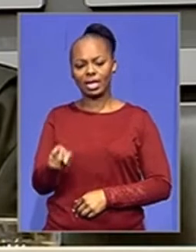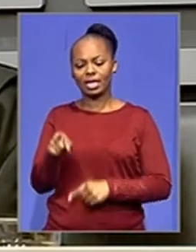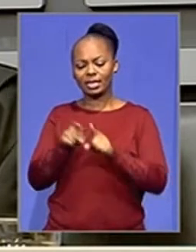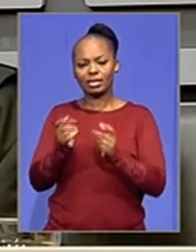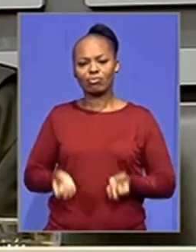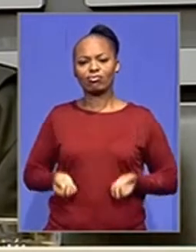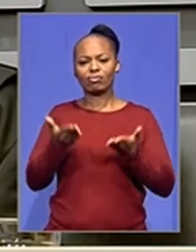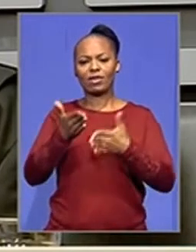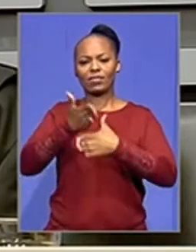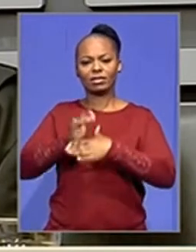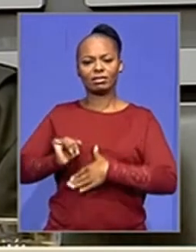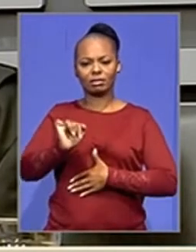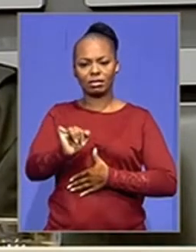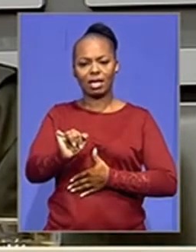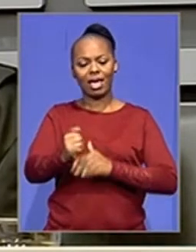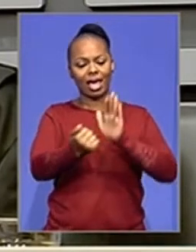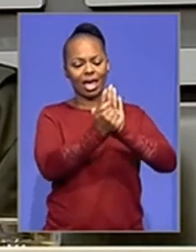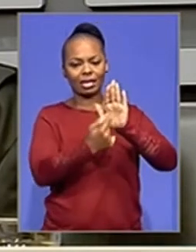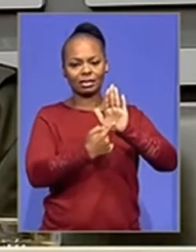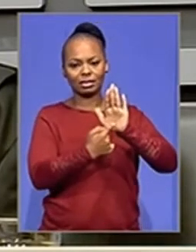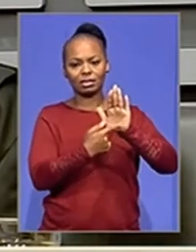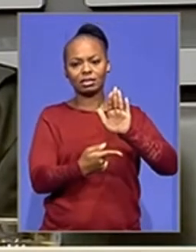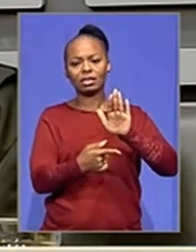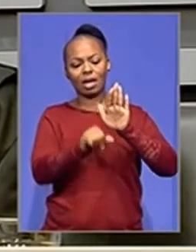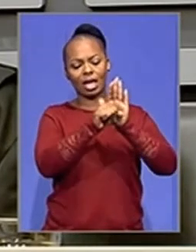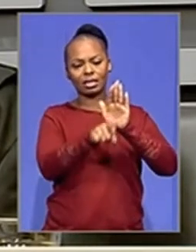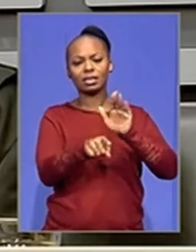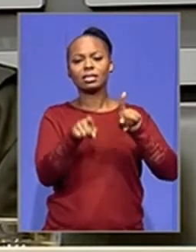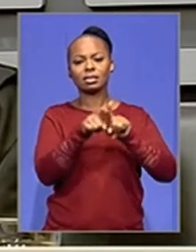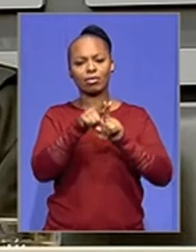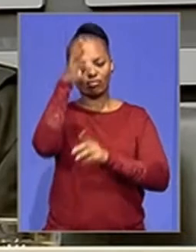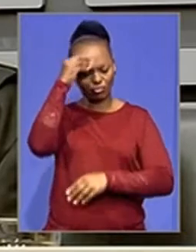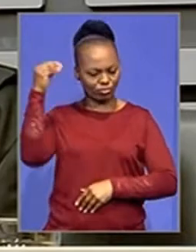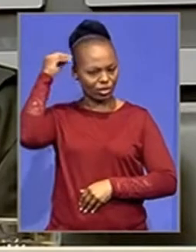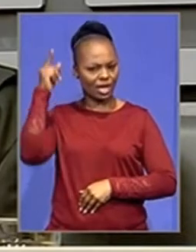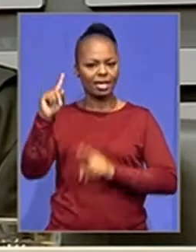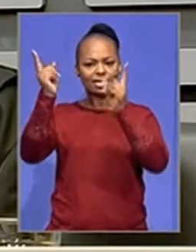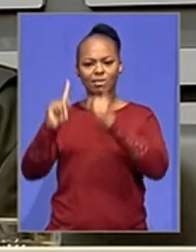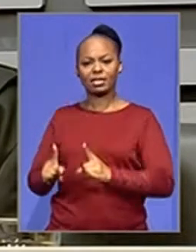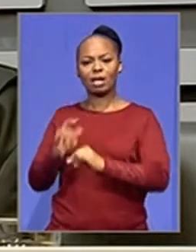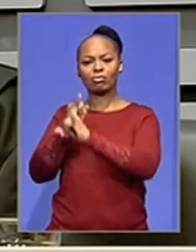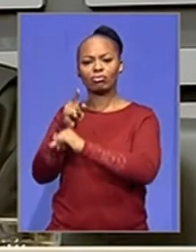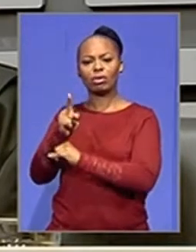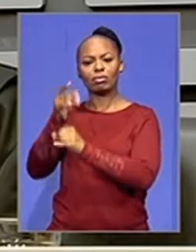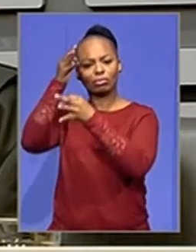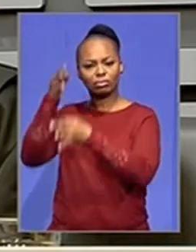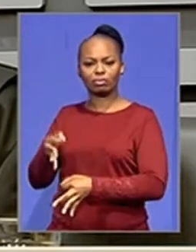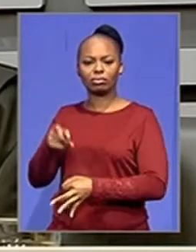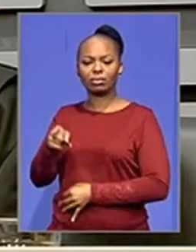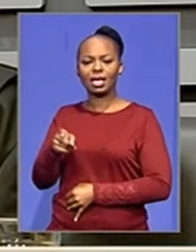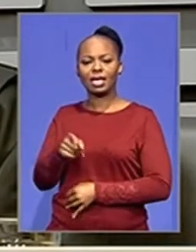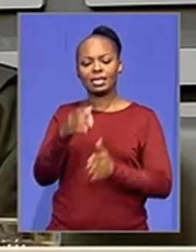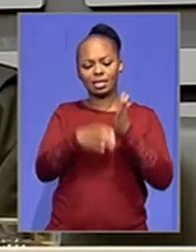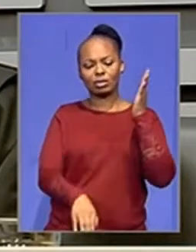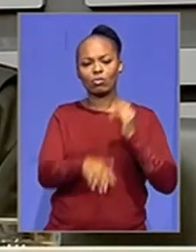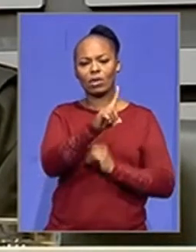its functioning, the Act also recognizes the Special Tribunal as a Section